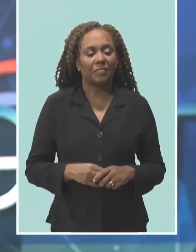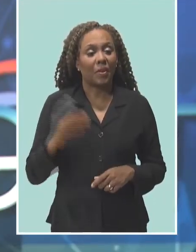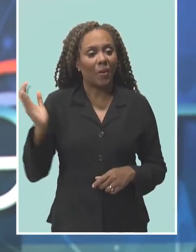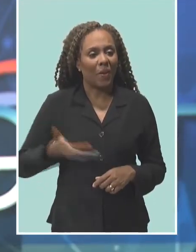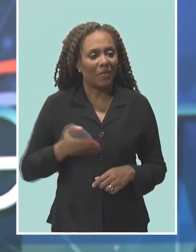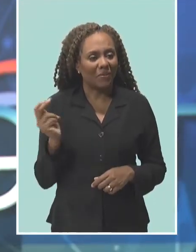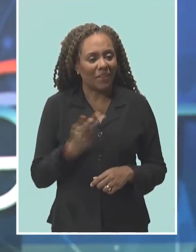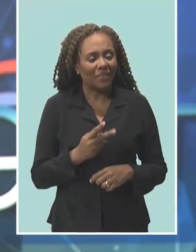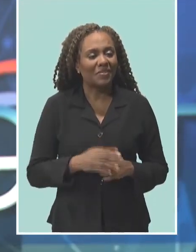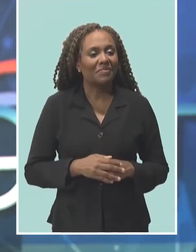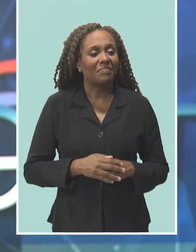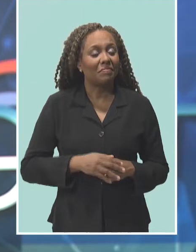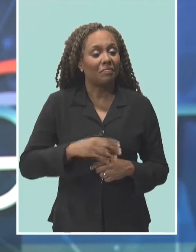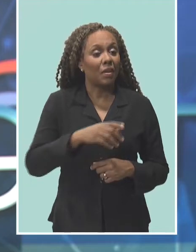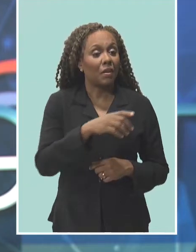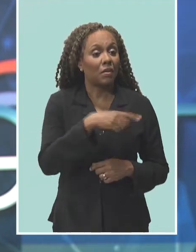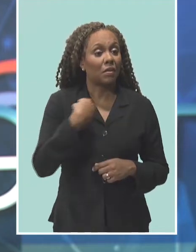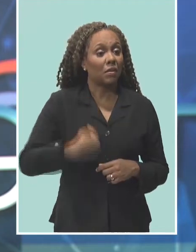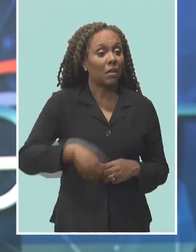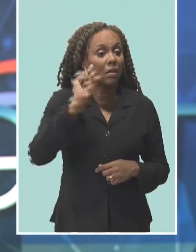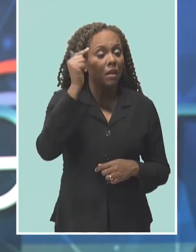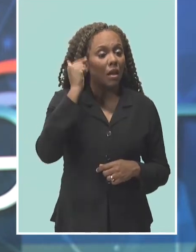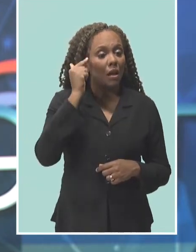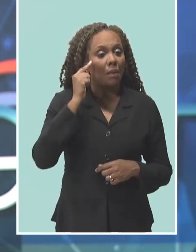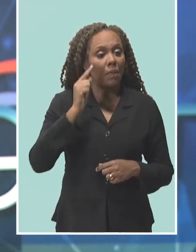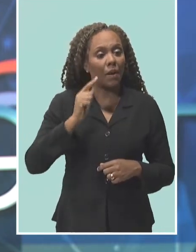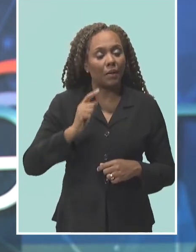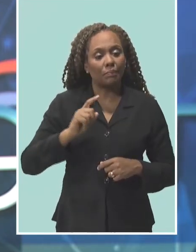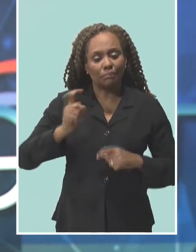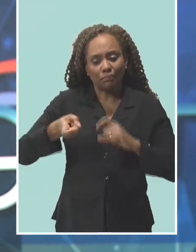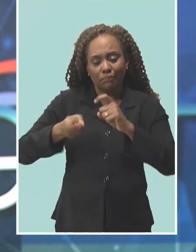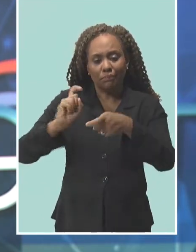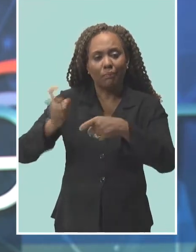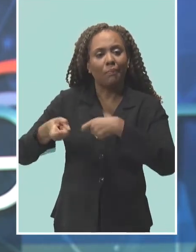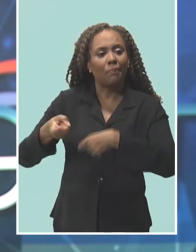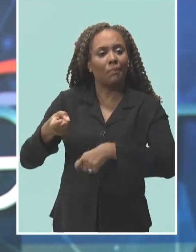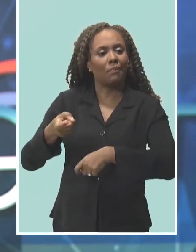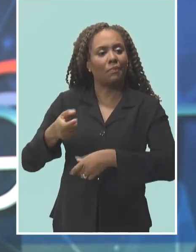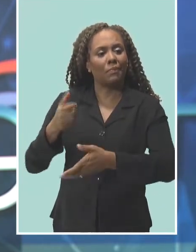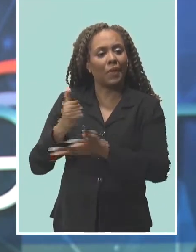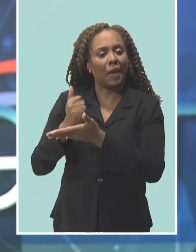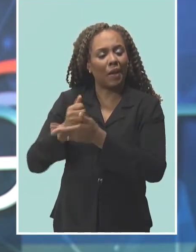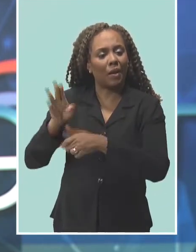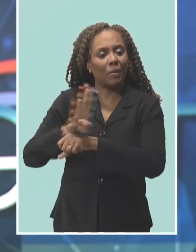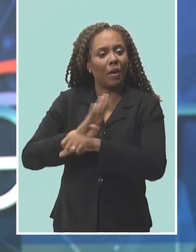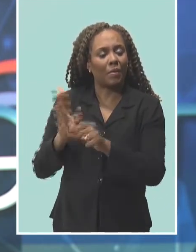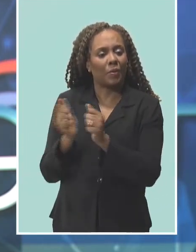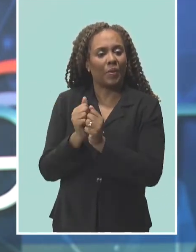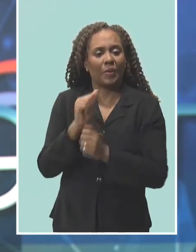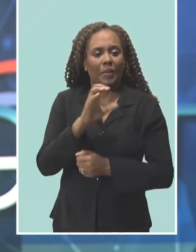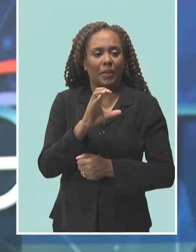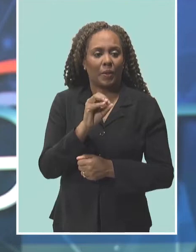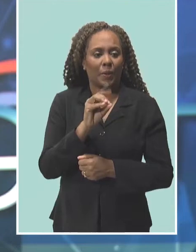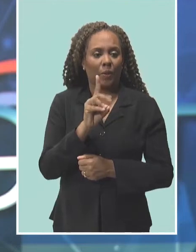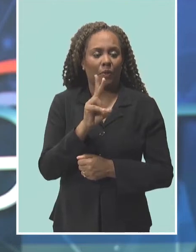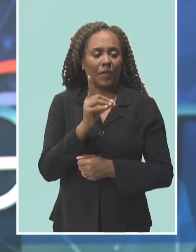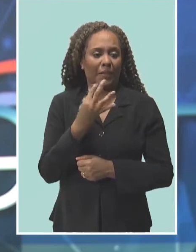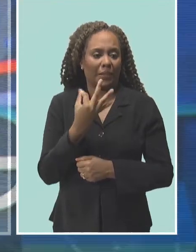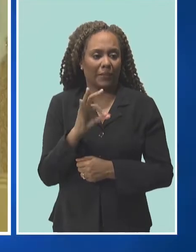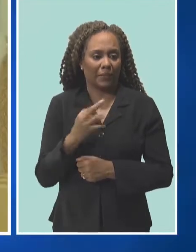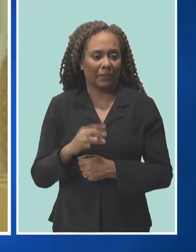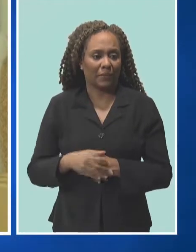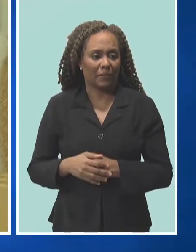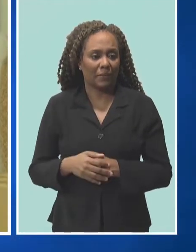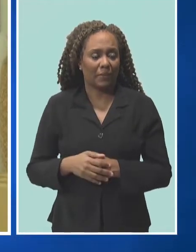Welcome back. Well, the government of China has made yet another donation to Barbados to assist in the midst of the COVID-19 pandemic. This time around,